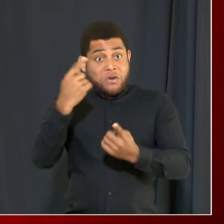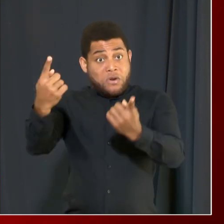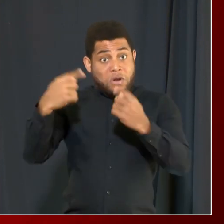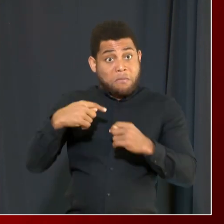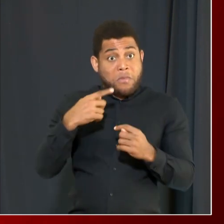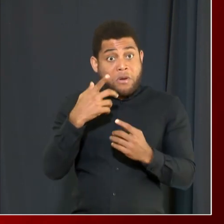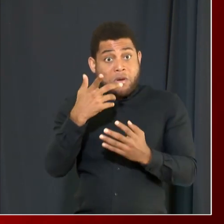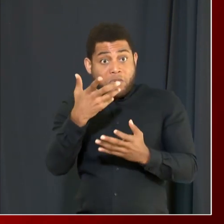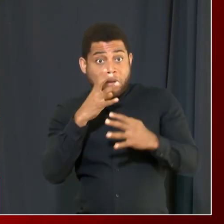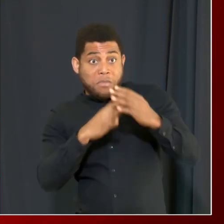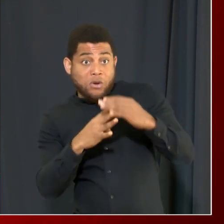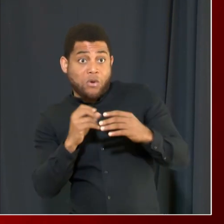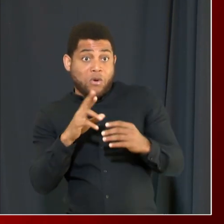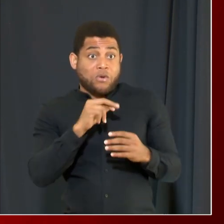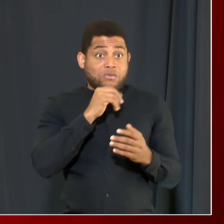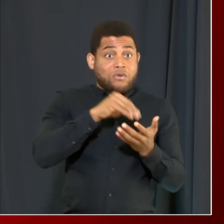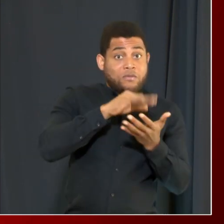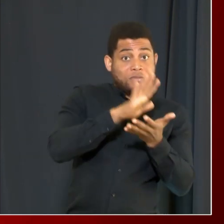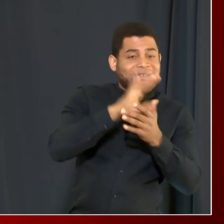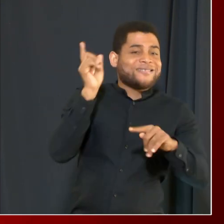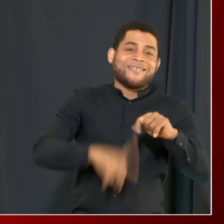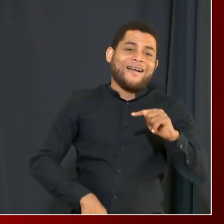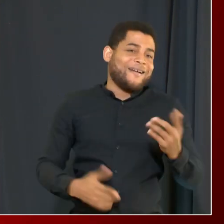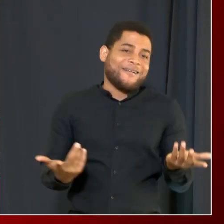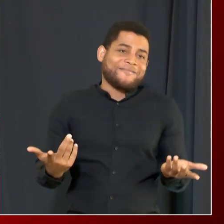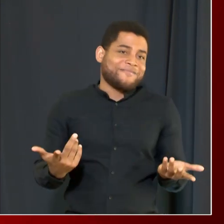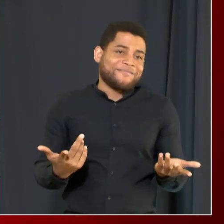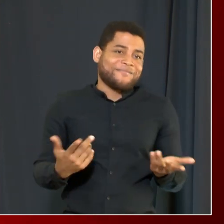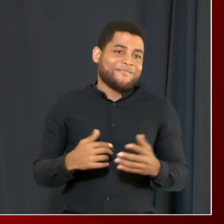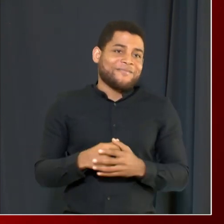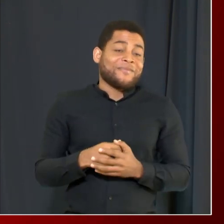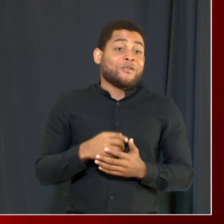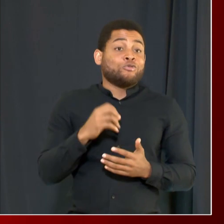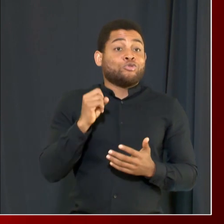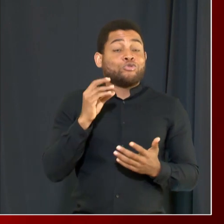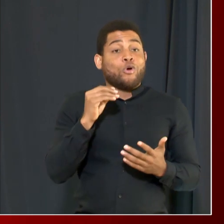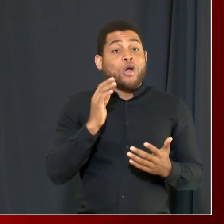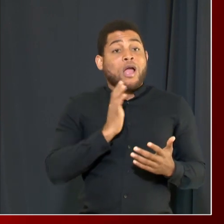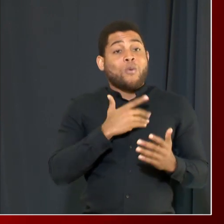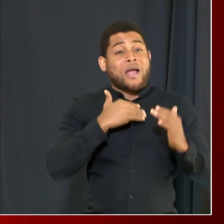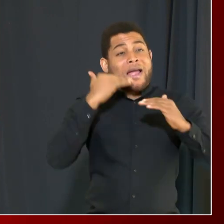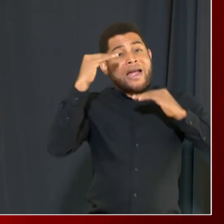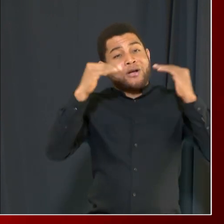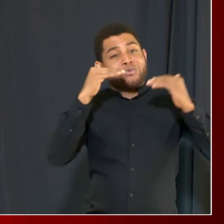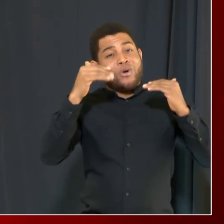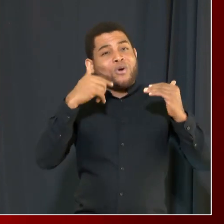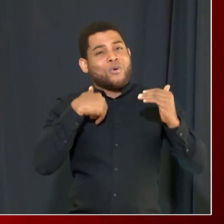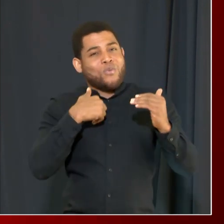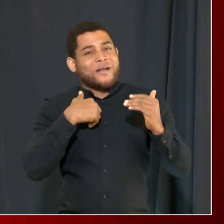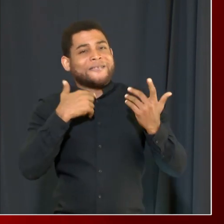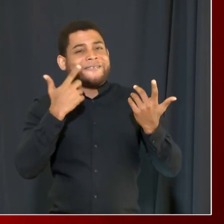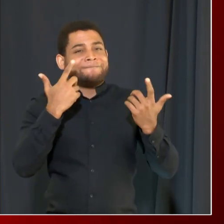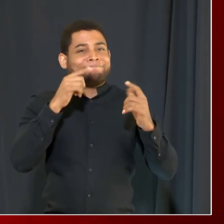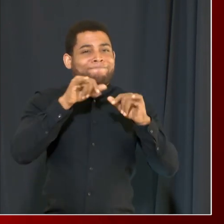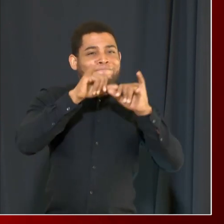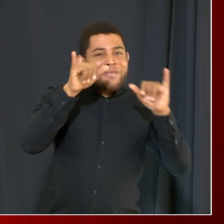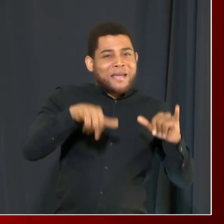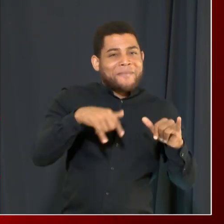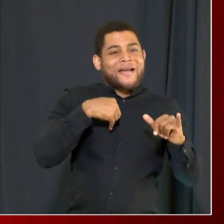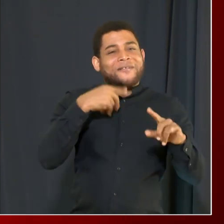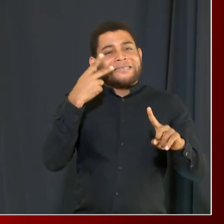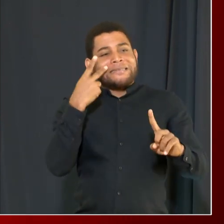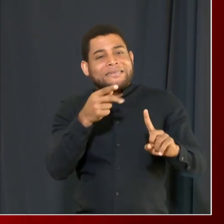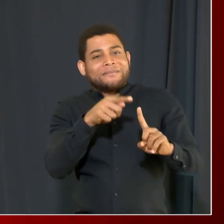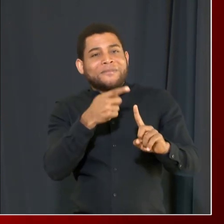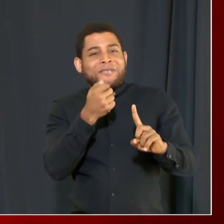undocumented? So we know more anecdotally what our homeless adult system has seen, and they have seen a moderate